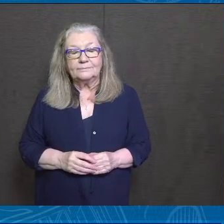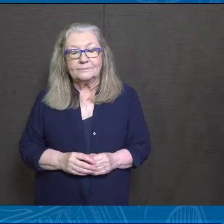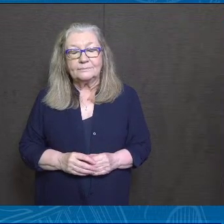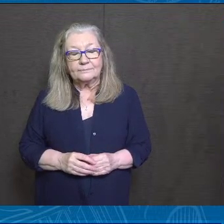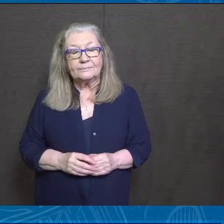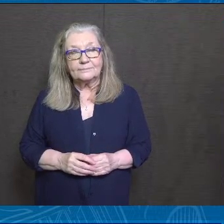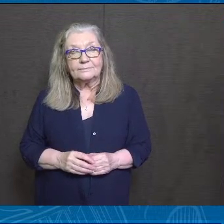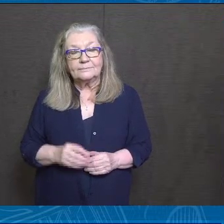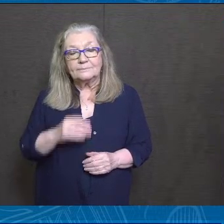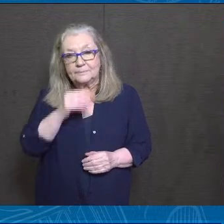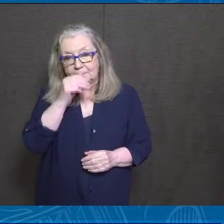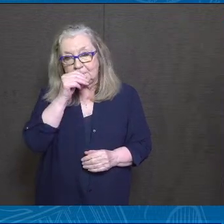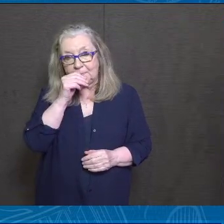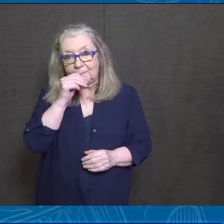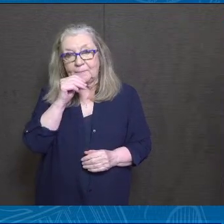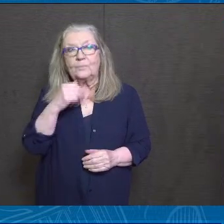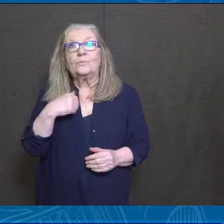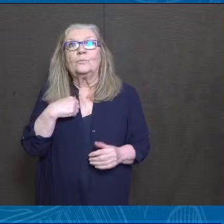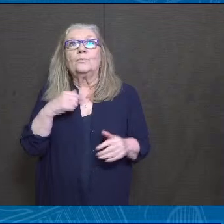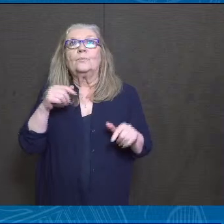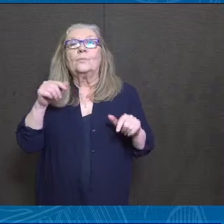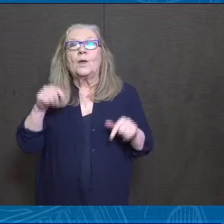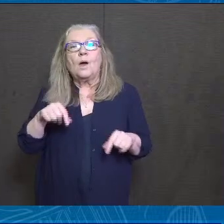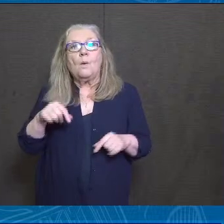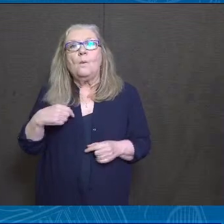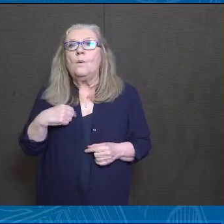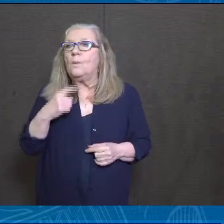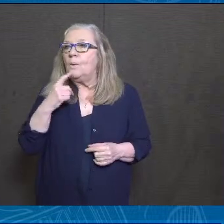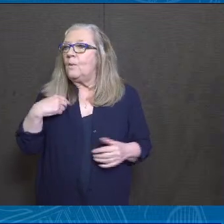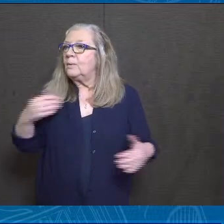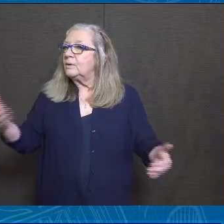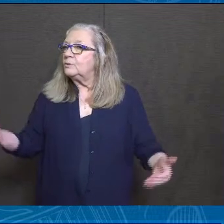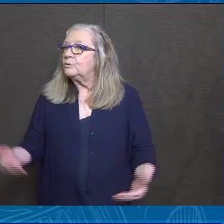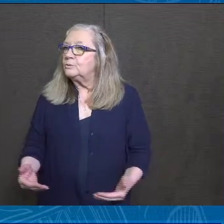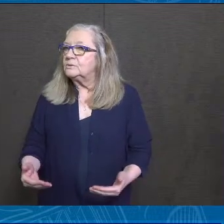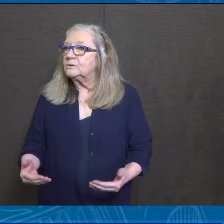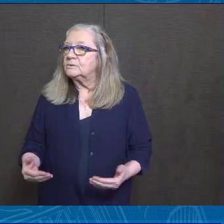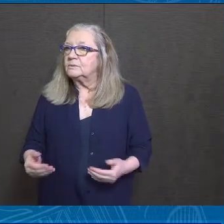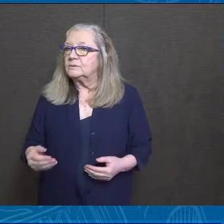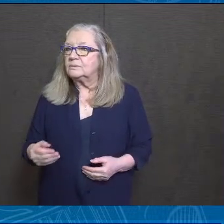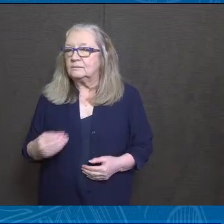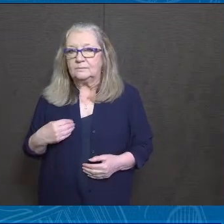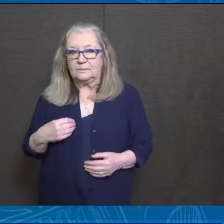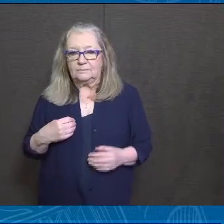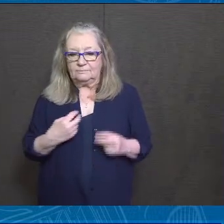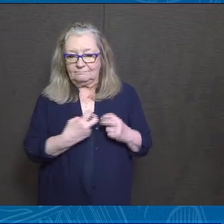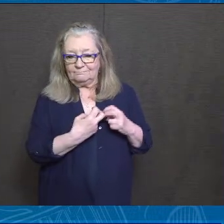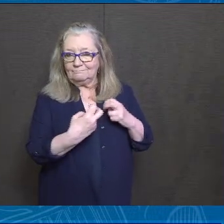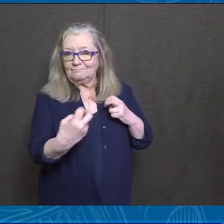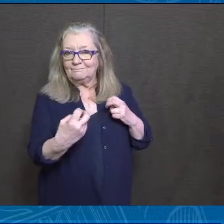I would like to now introduce our panelists to the stage.